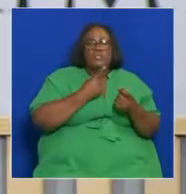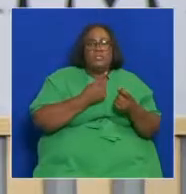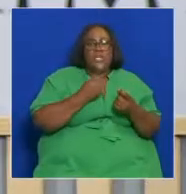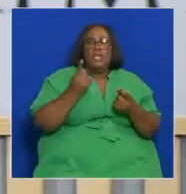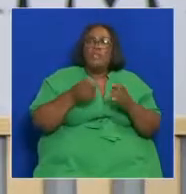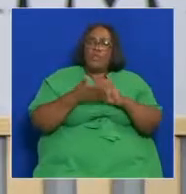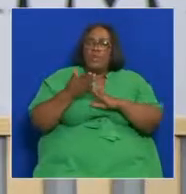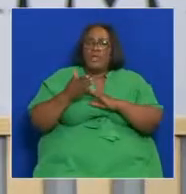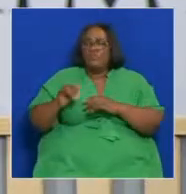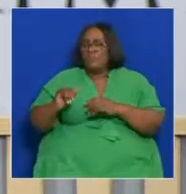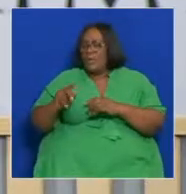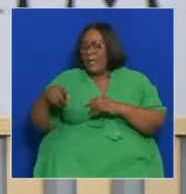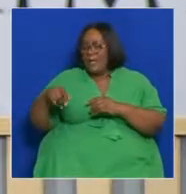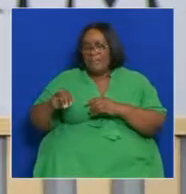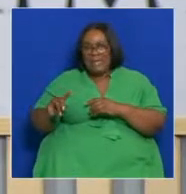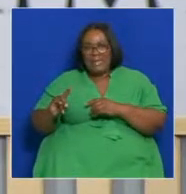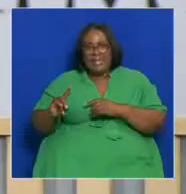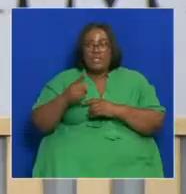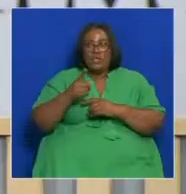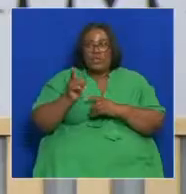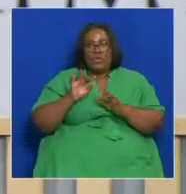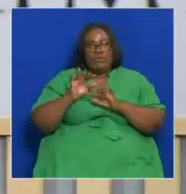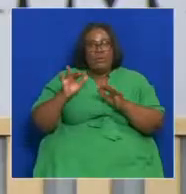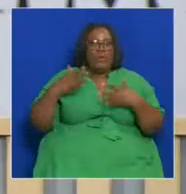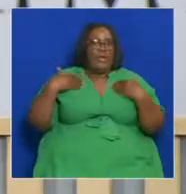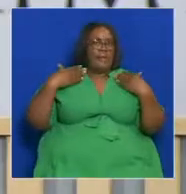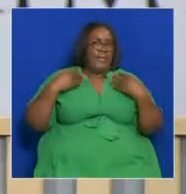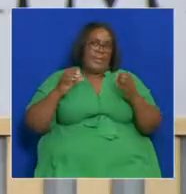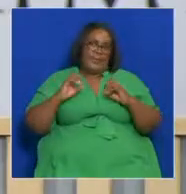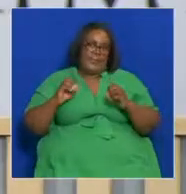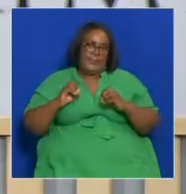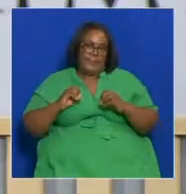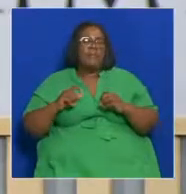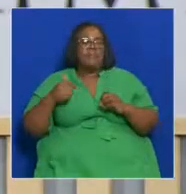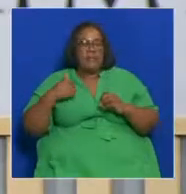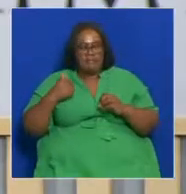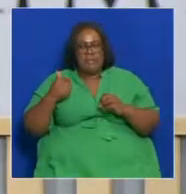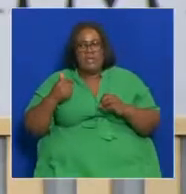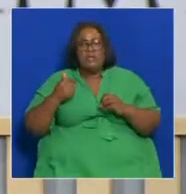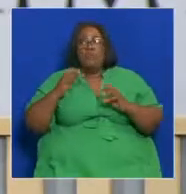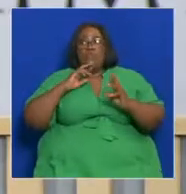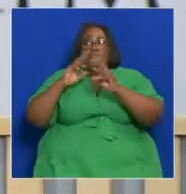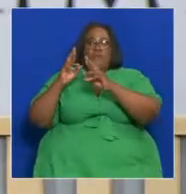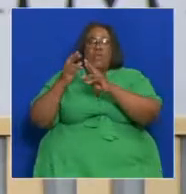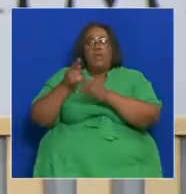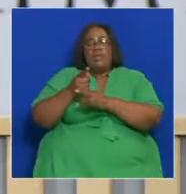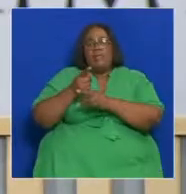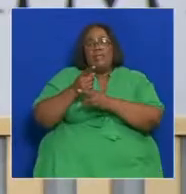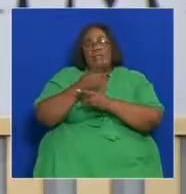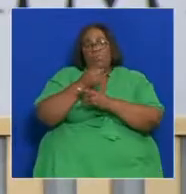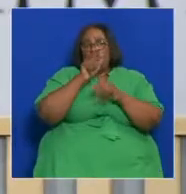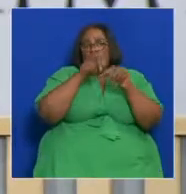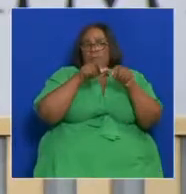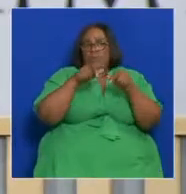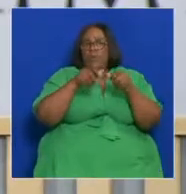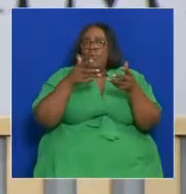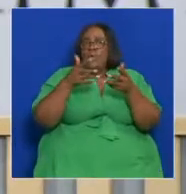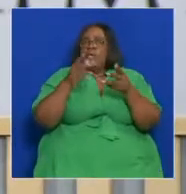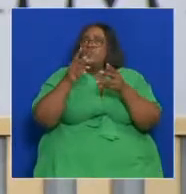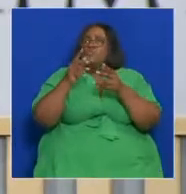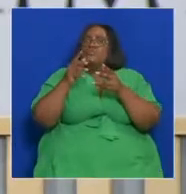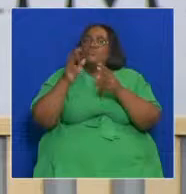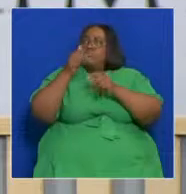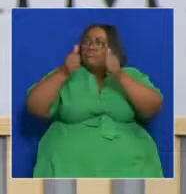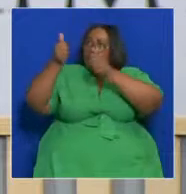with IPID. You know, I would refer them to the management of IPID, that they be assisted there, or DPCI for that